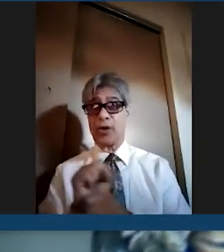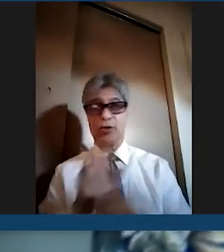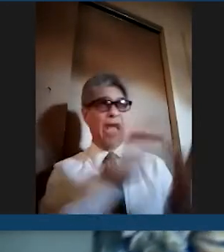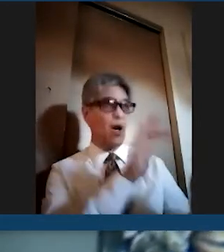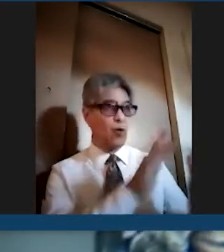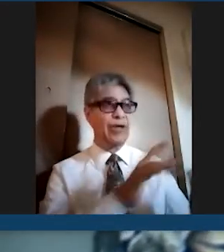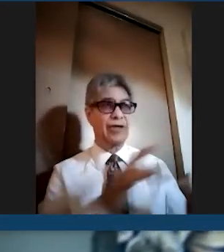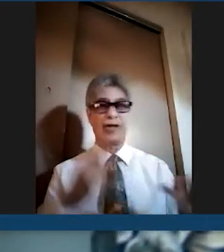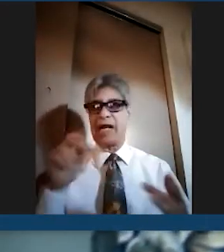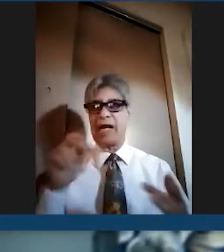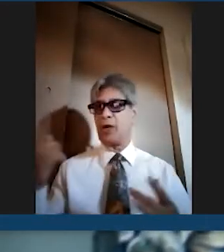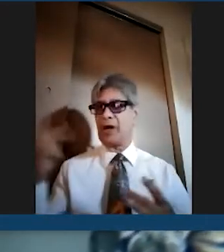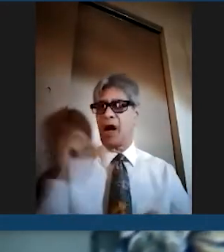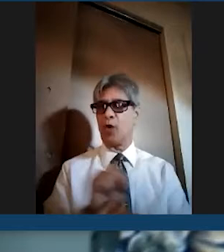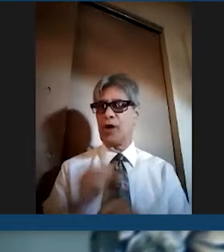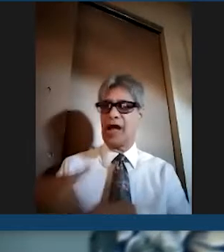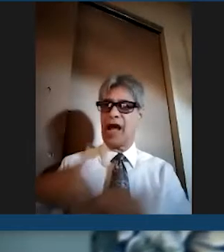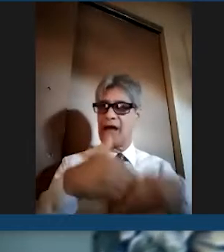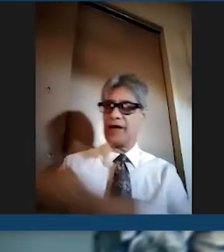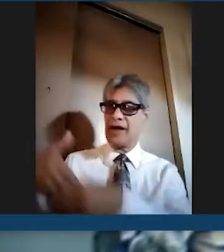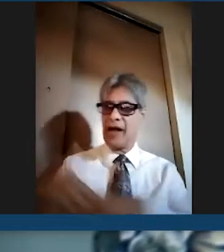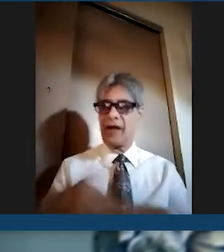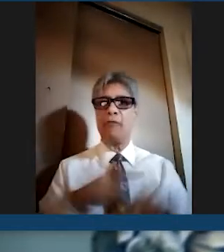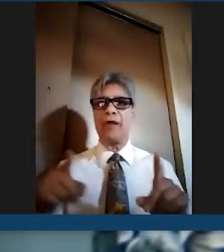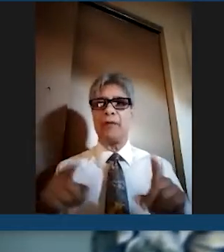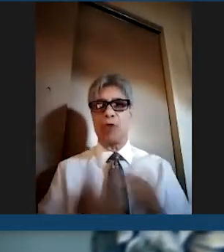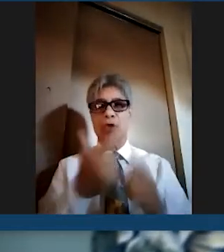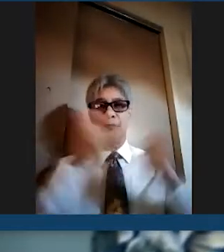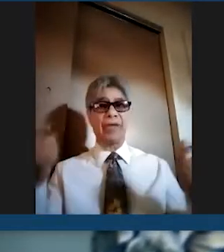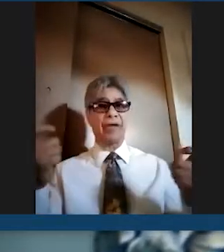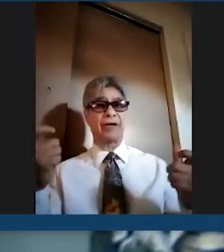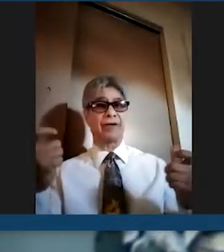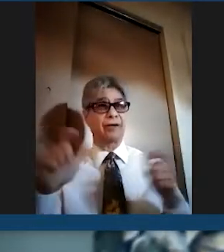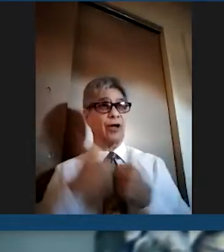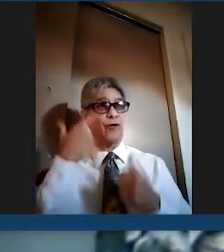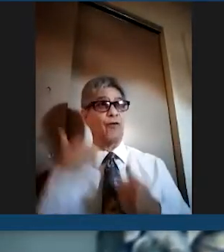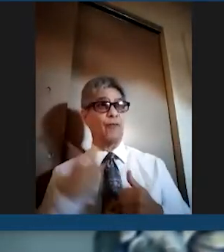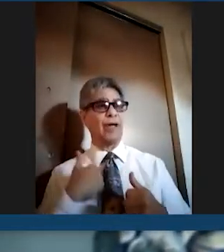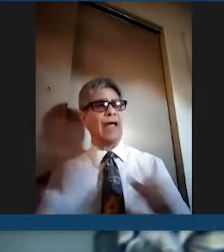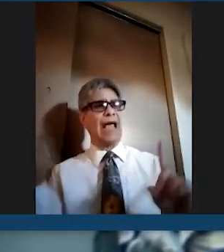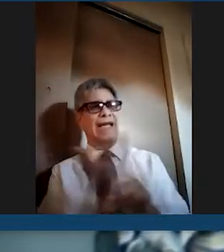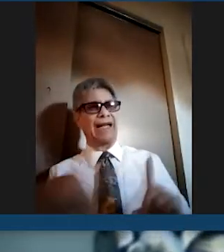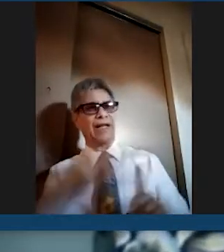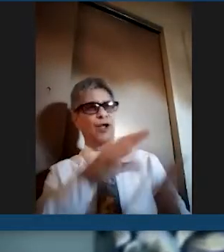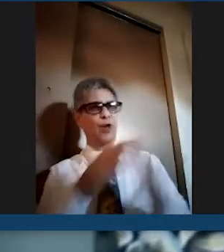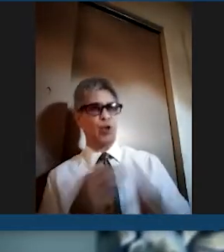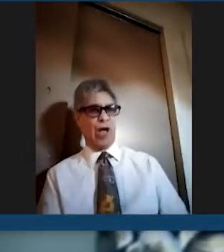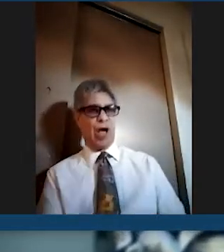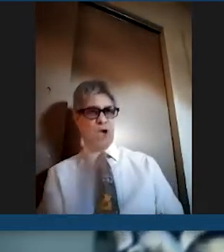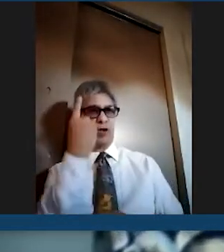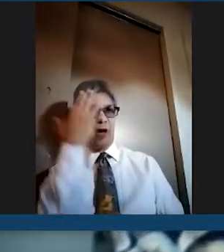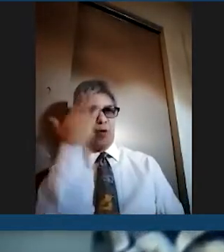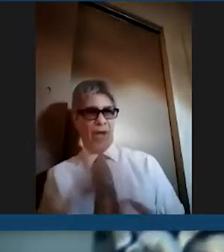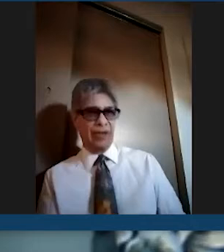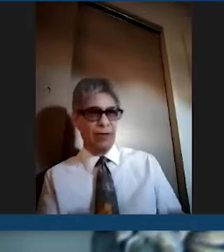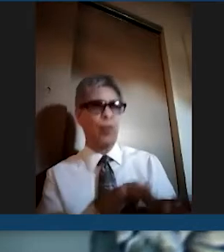hand. And the biggest challenge for me was just simply getting our community to understand why it's important that we're counted, and why it's important that